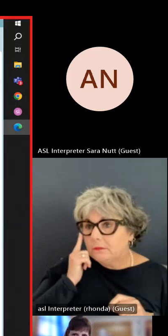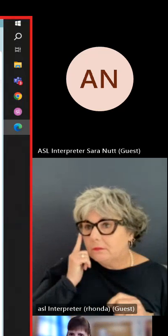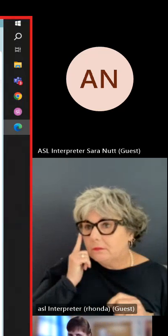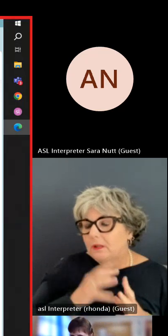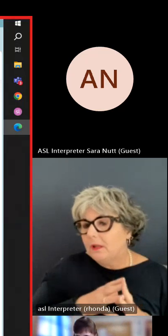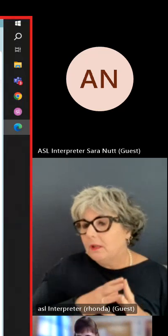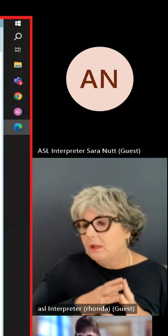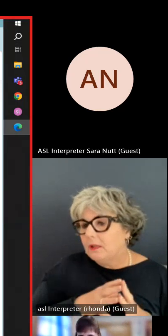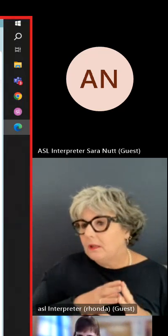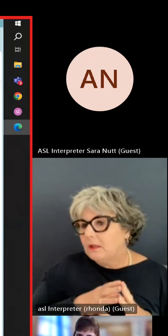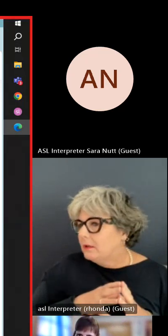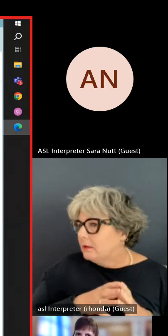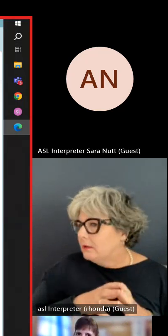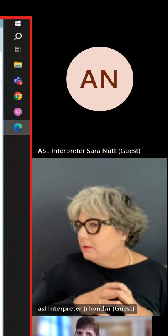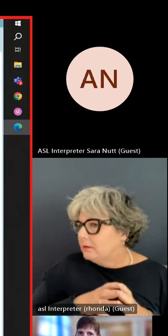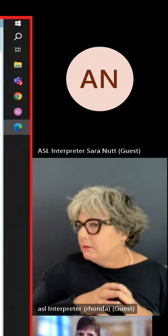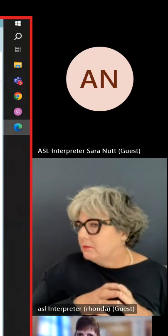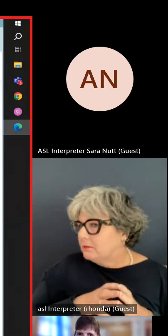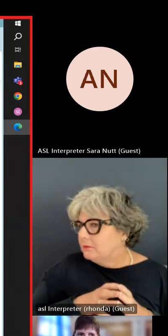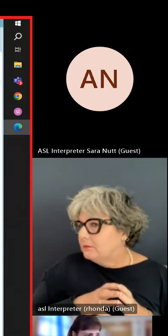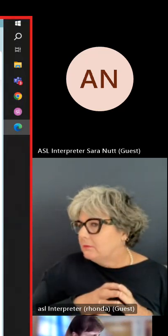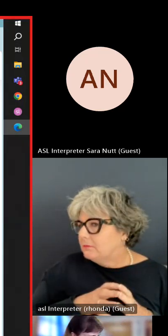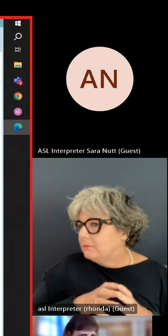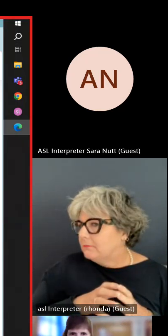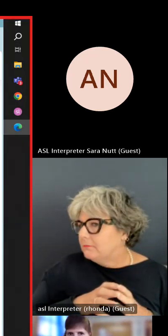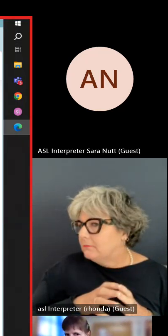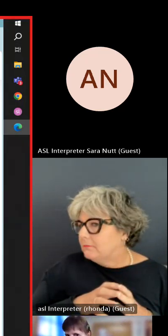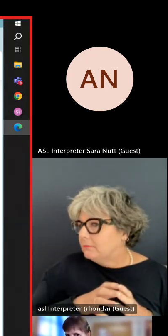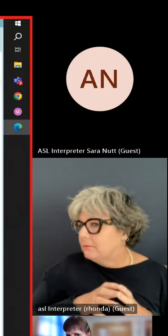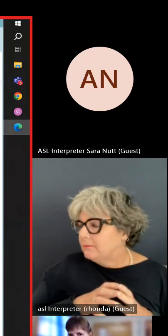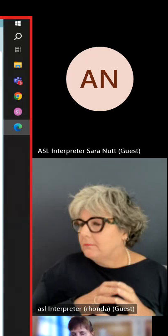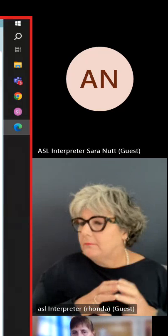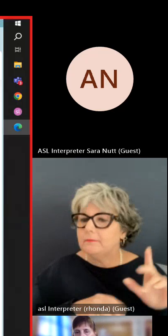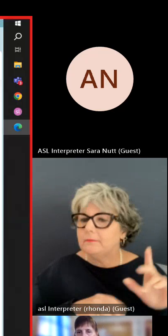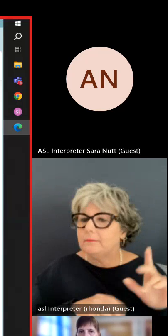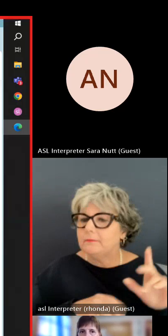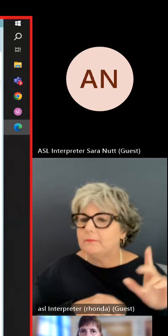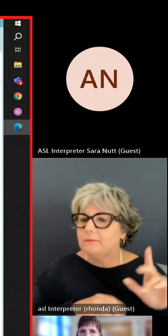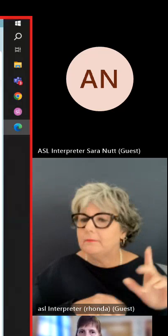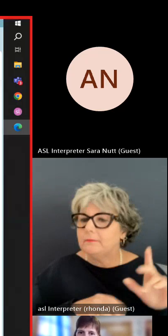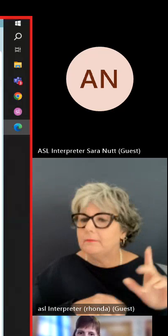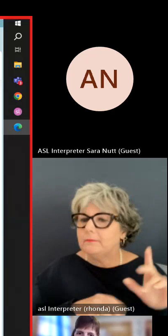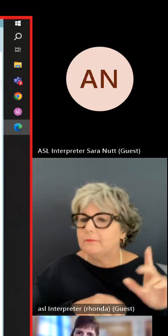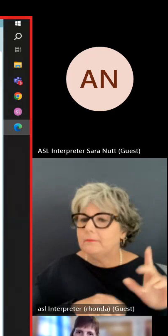I believe so. Let me just see who it is. Cameron, do you have a question?